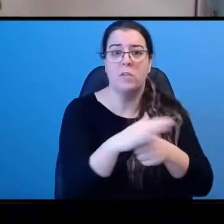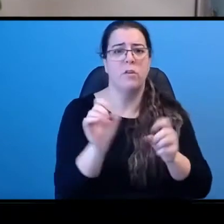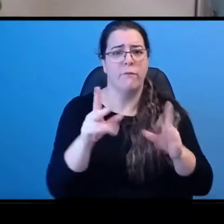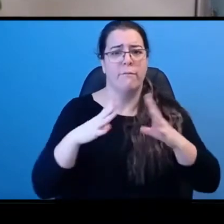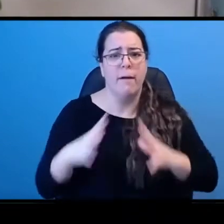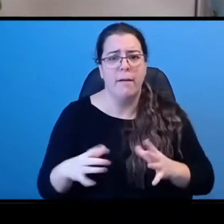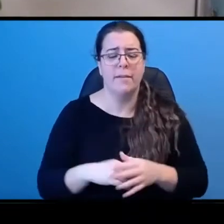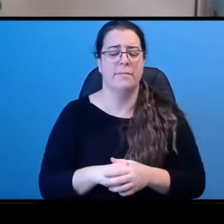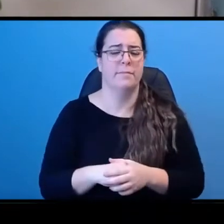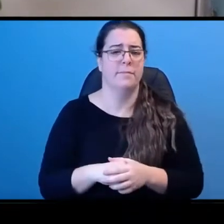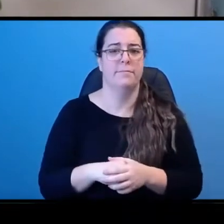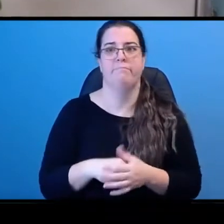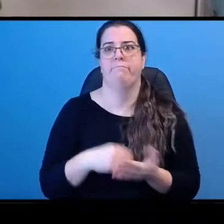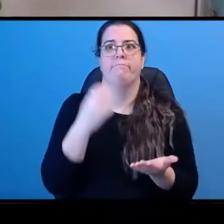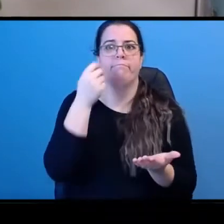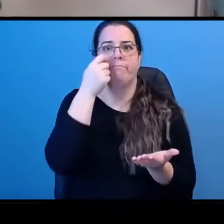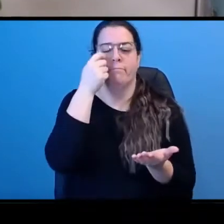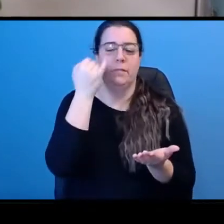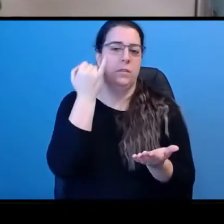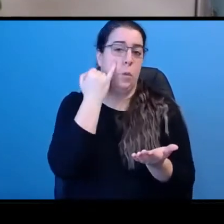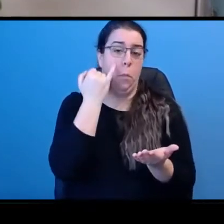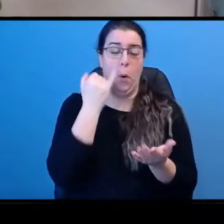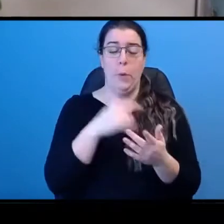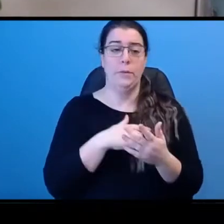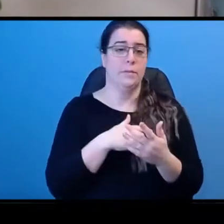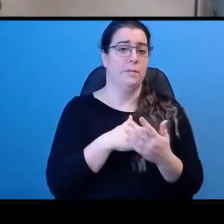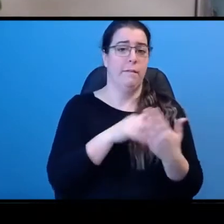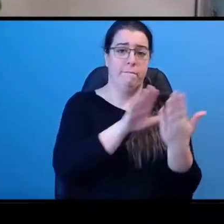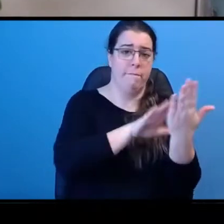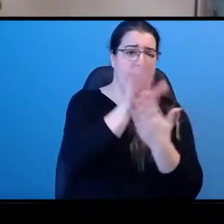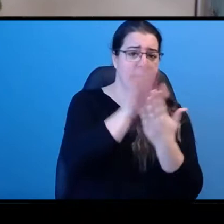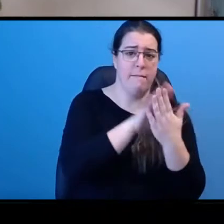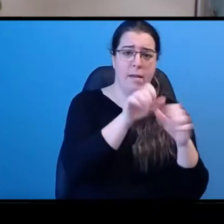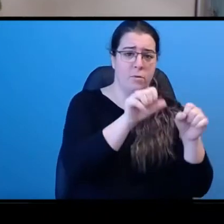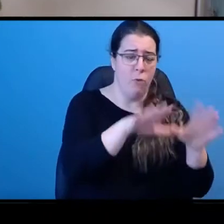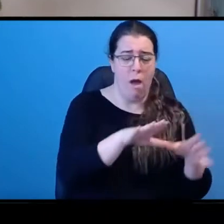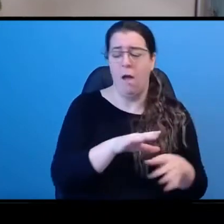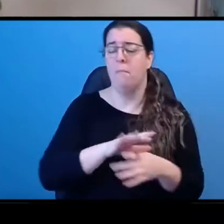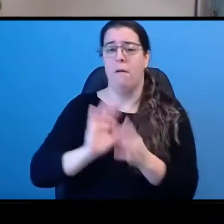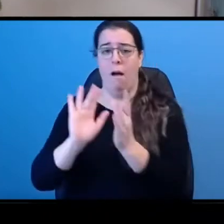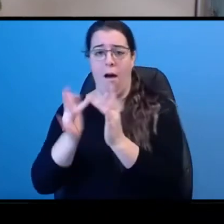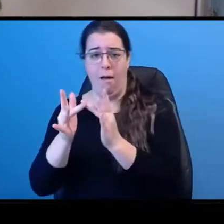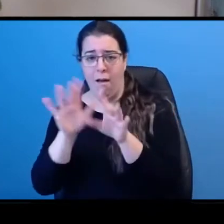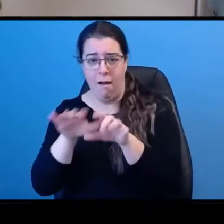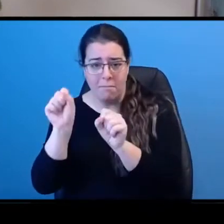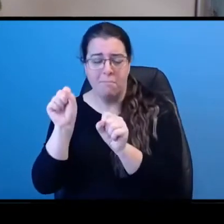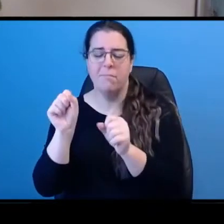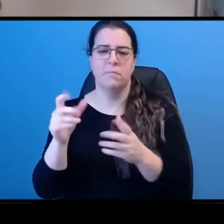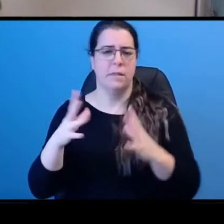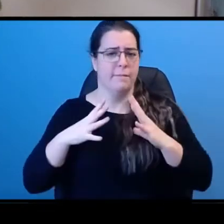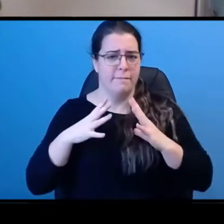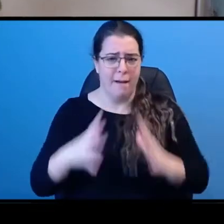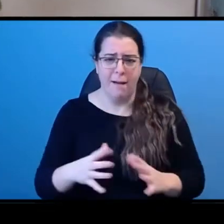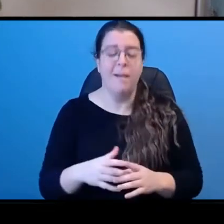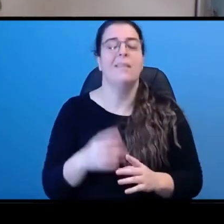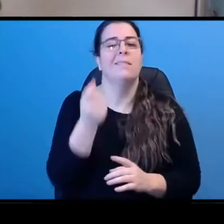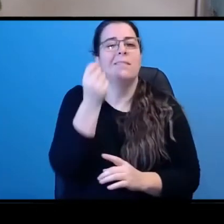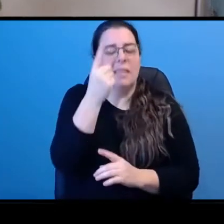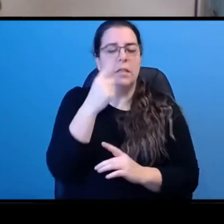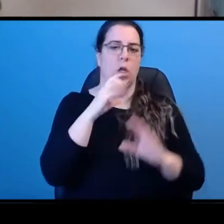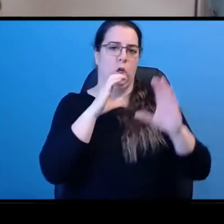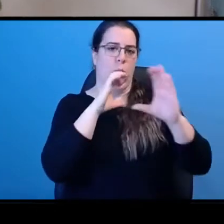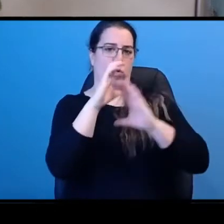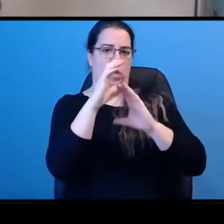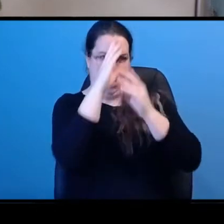an in-person to a digital, those things are okay, and you just talk those things through with your granting officer to make sure that